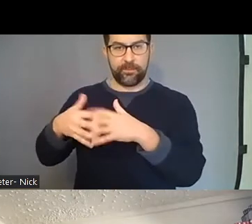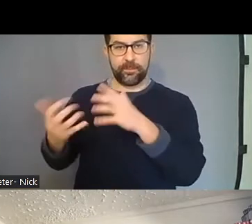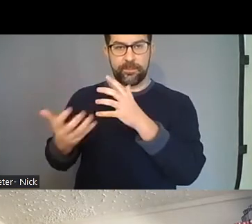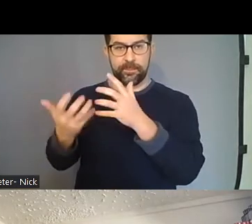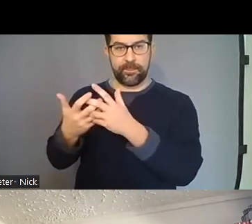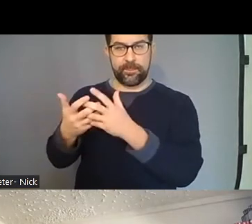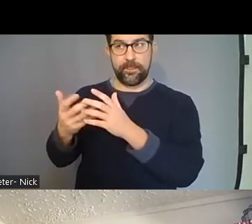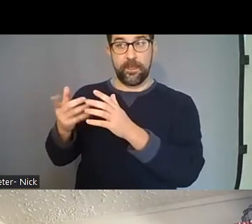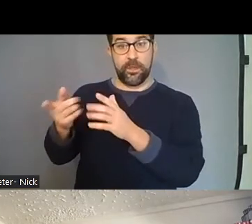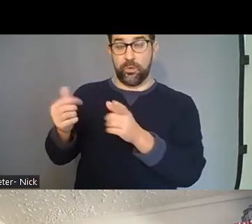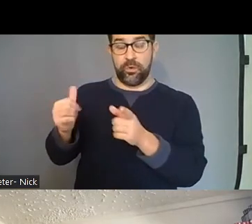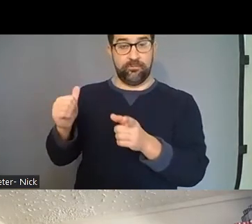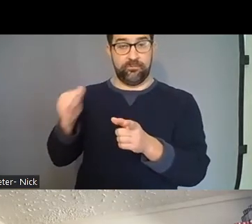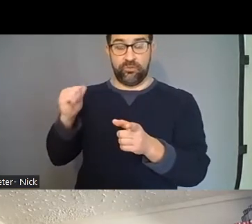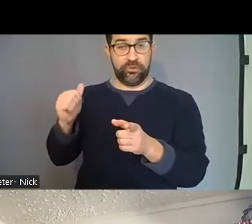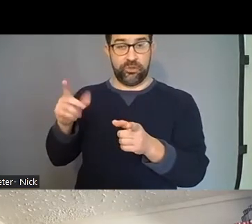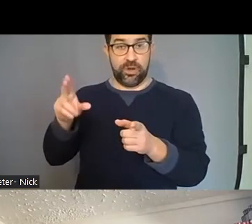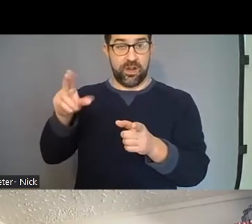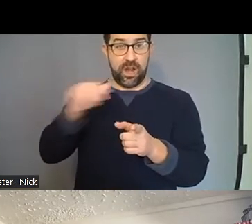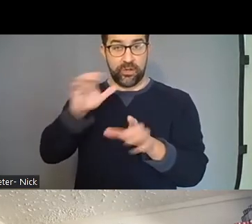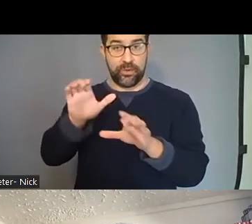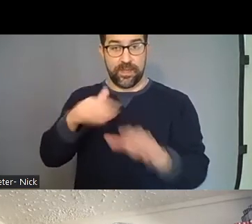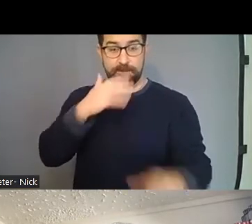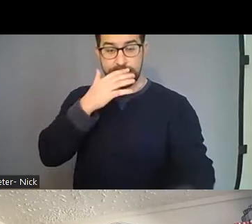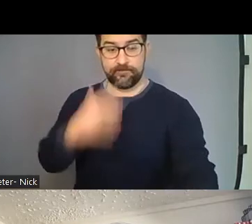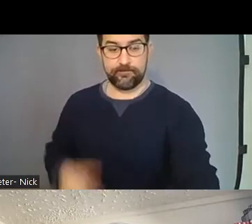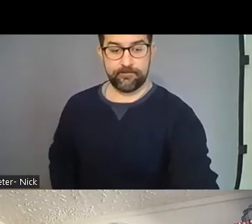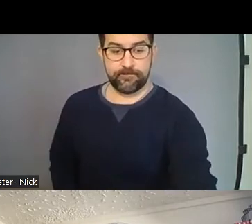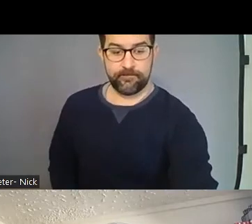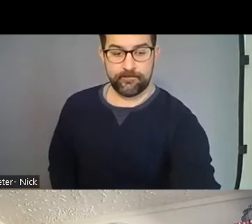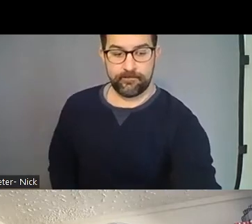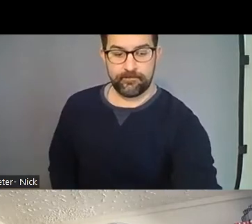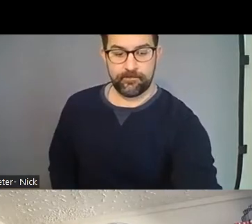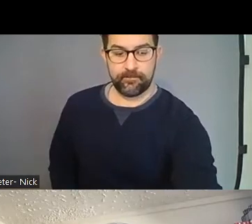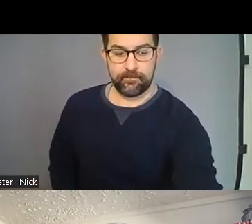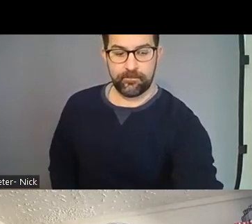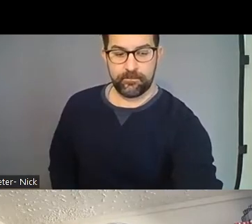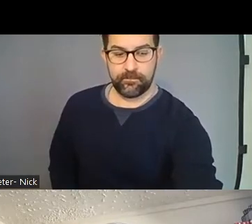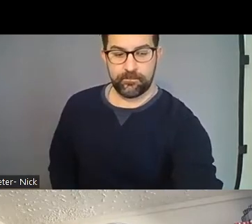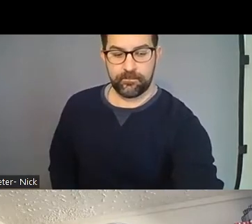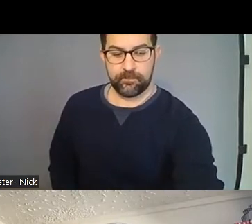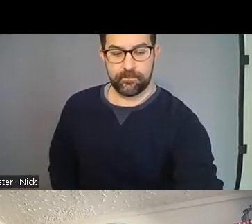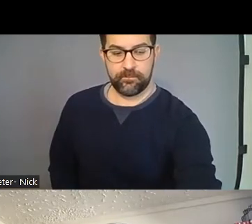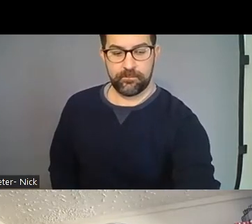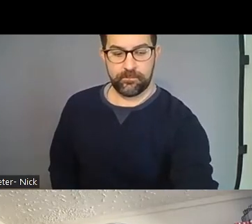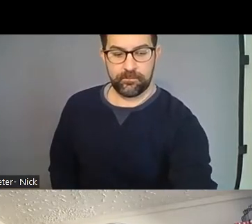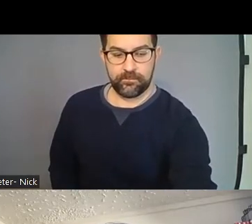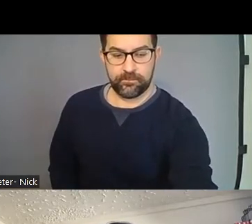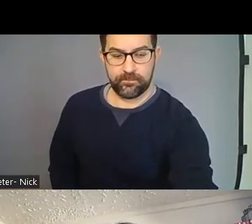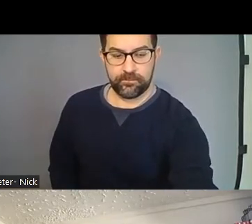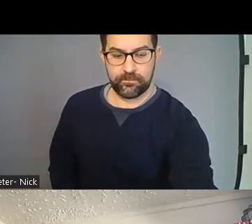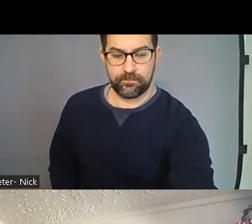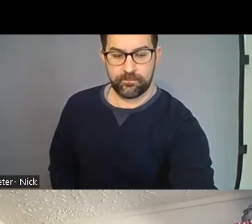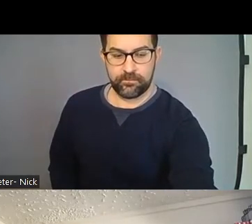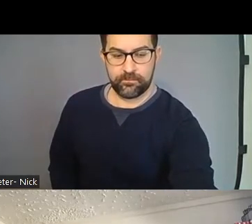you're not doing that, in my mind, suggests a different kind of education and a different way of thinking. And I just want to invite you